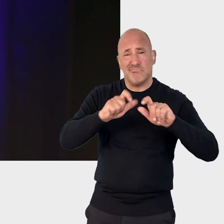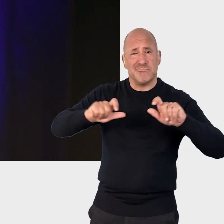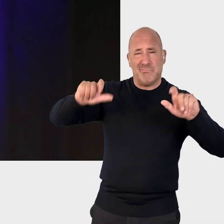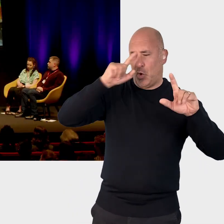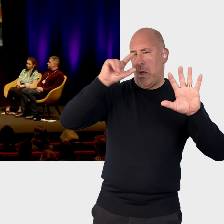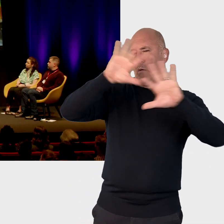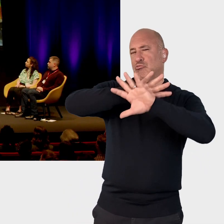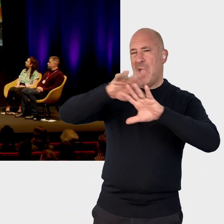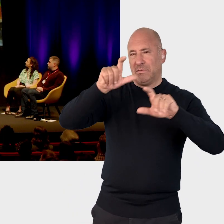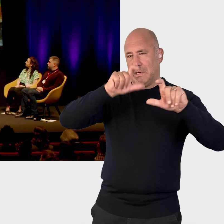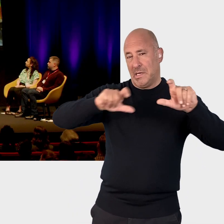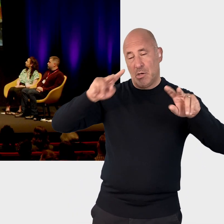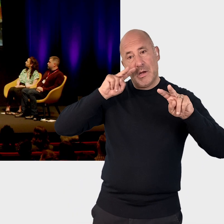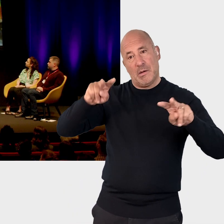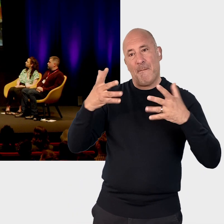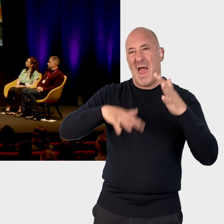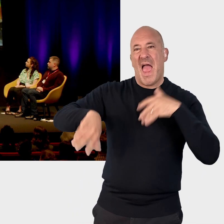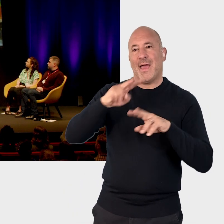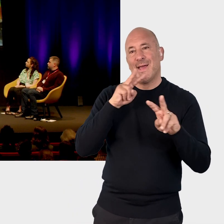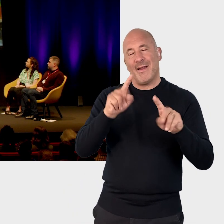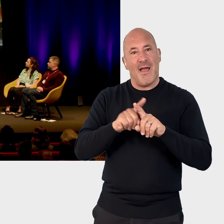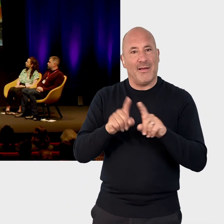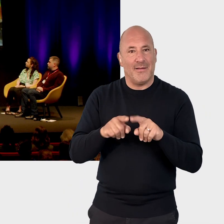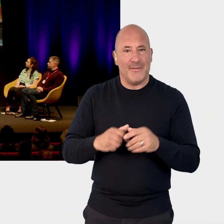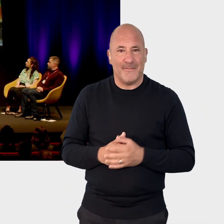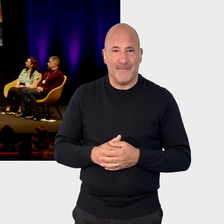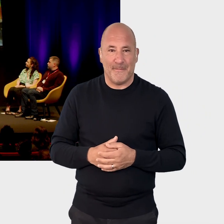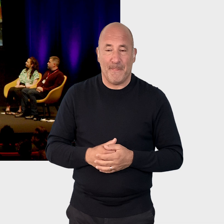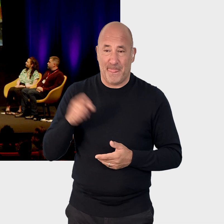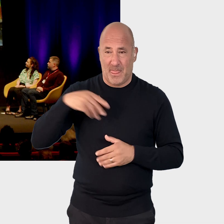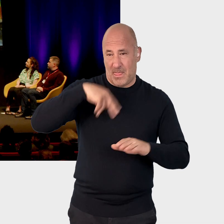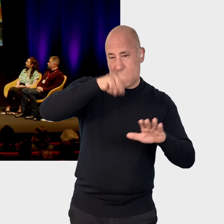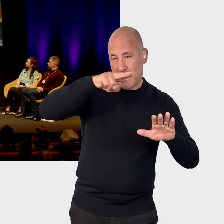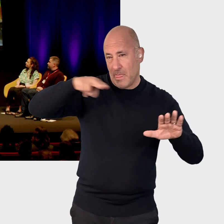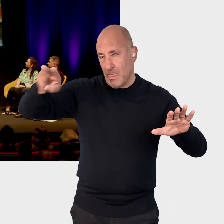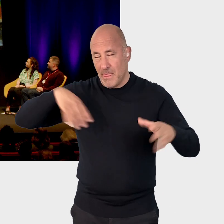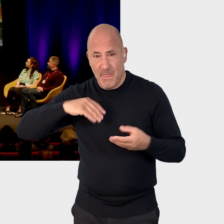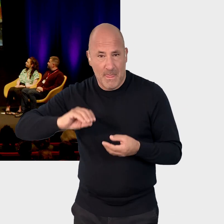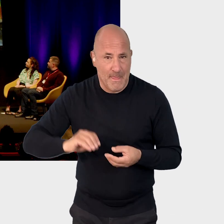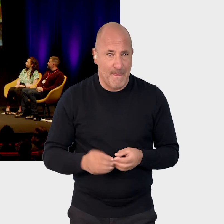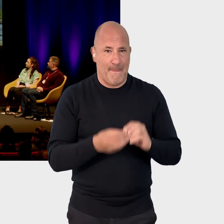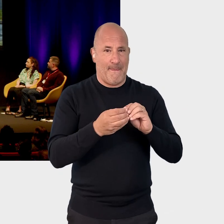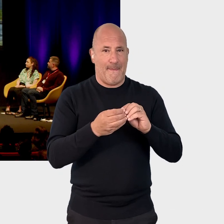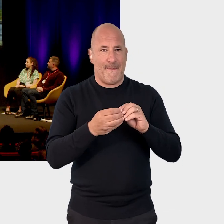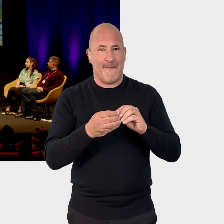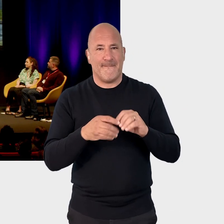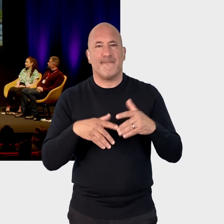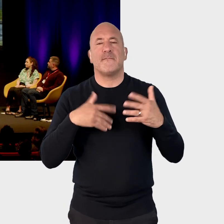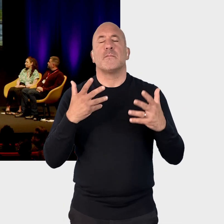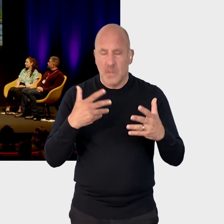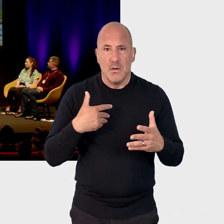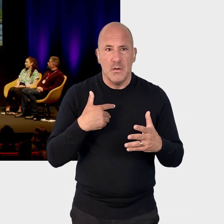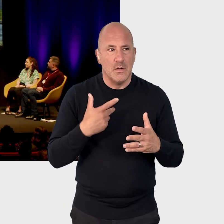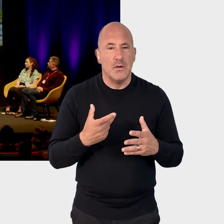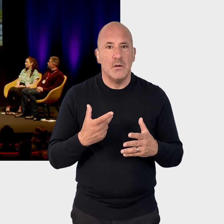Primary School with a large abstract smile looking out at the children at playtime. after we produced